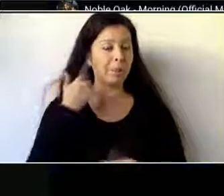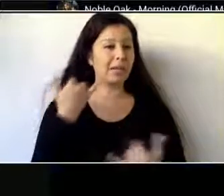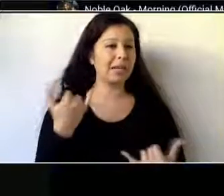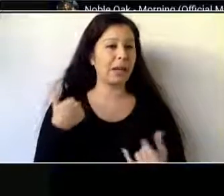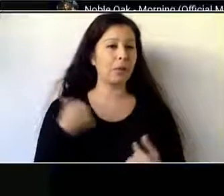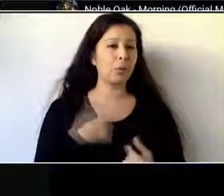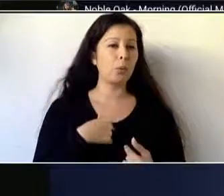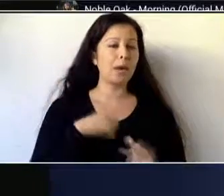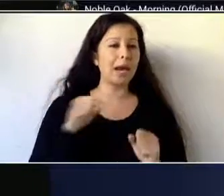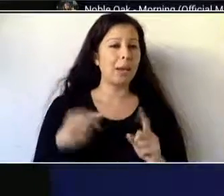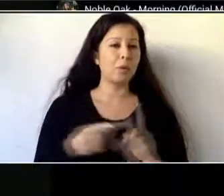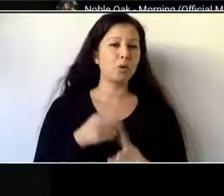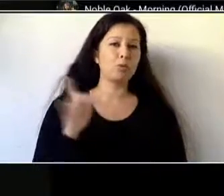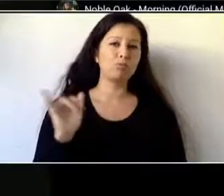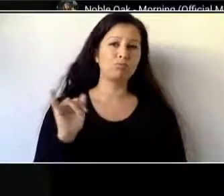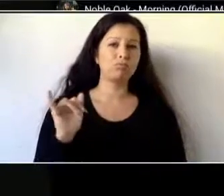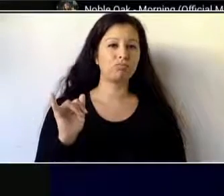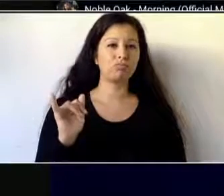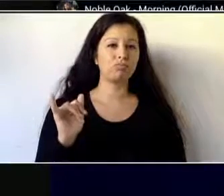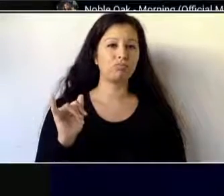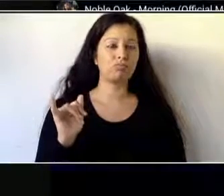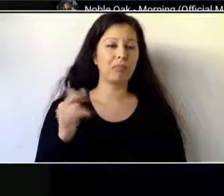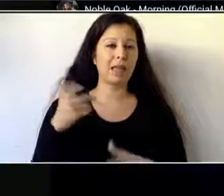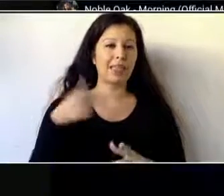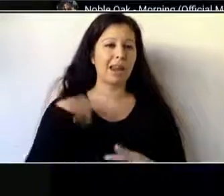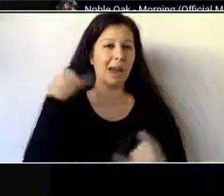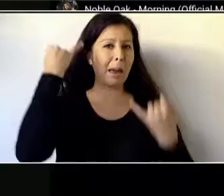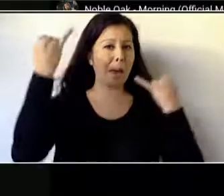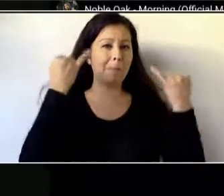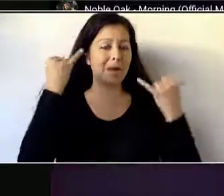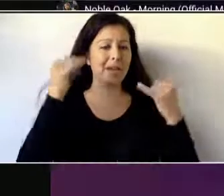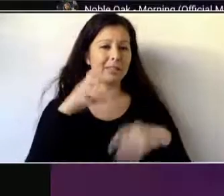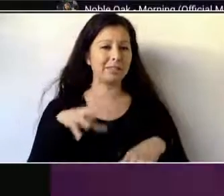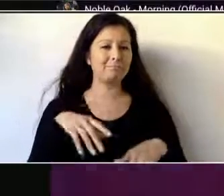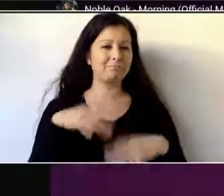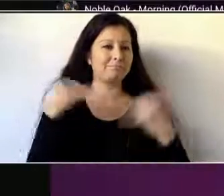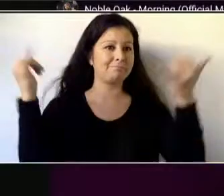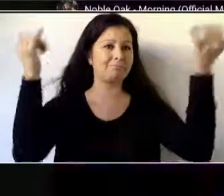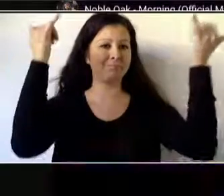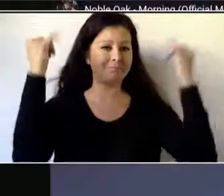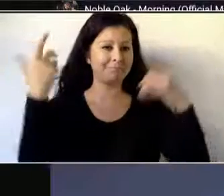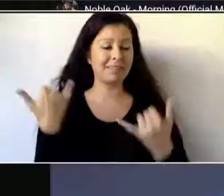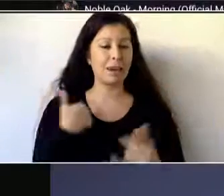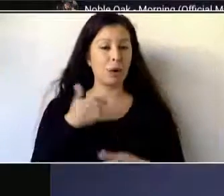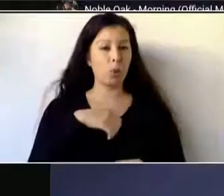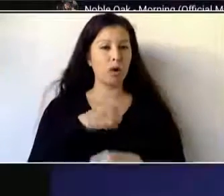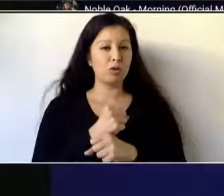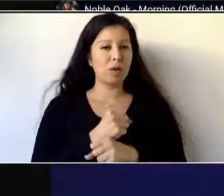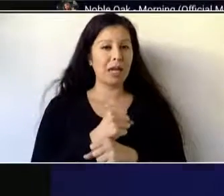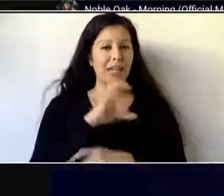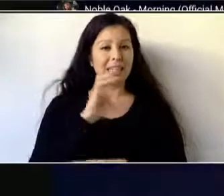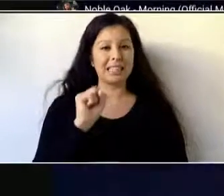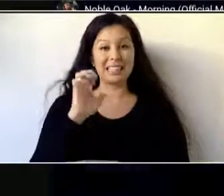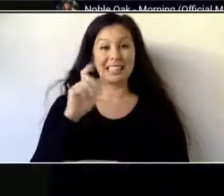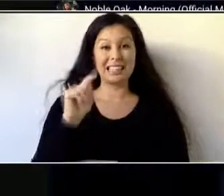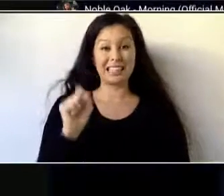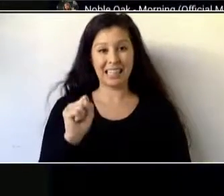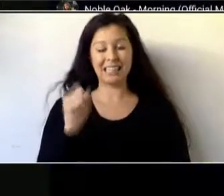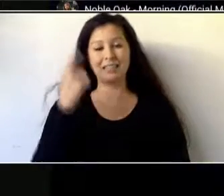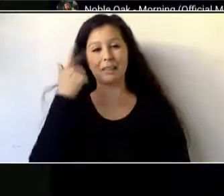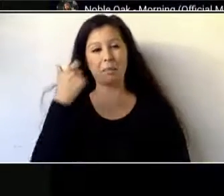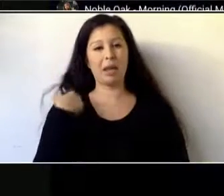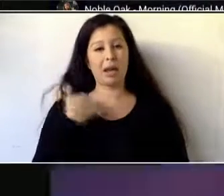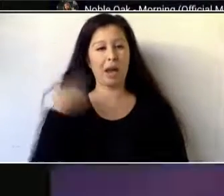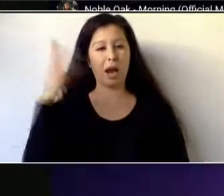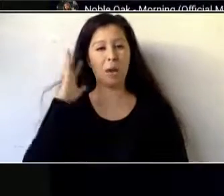we're able to kind of let our imagination run wild. So we can now create sets, because I'm not like, you know, when I